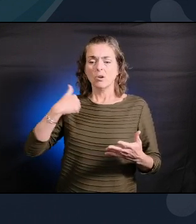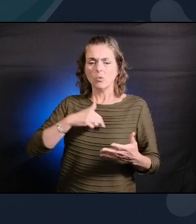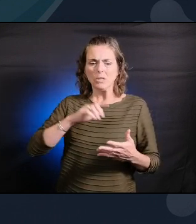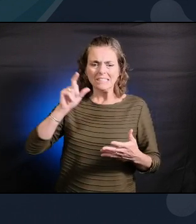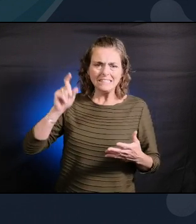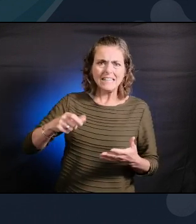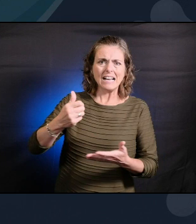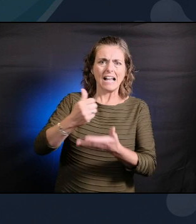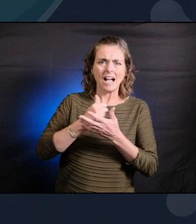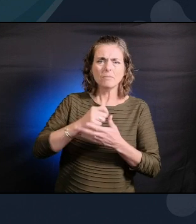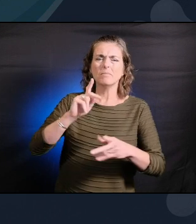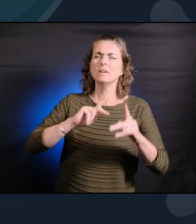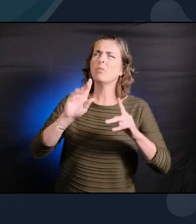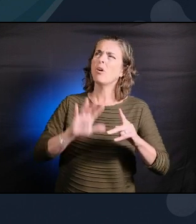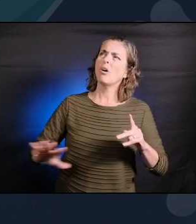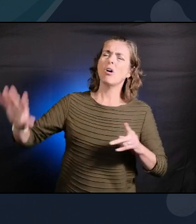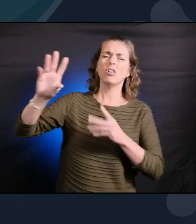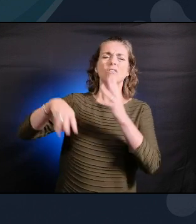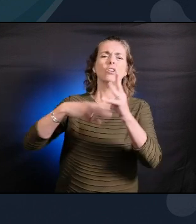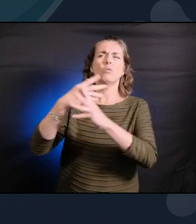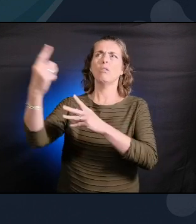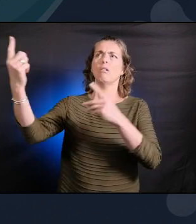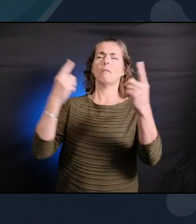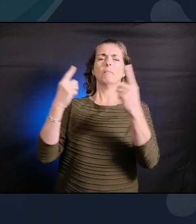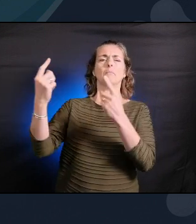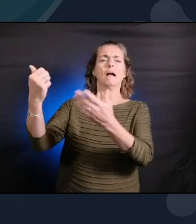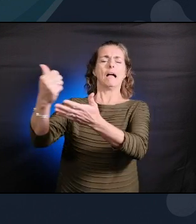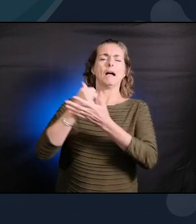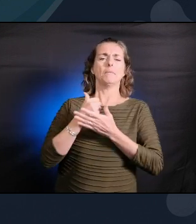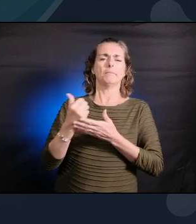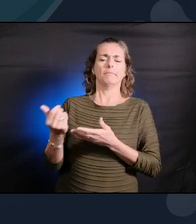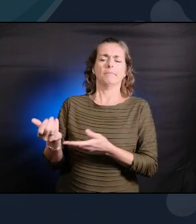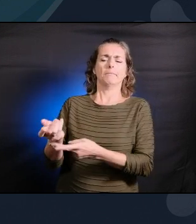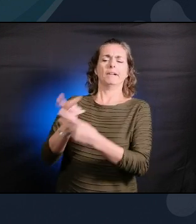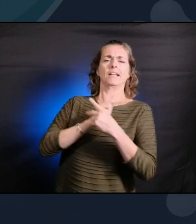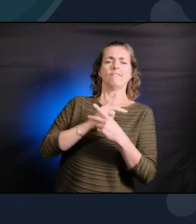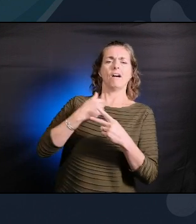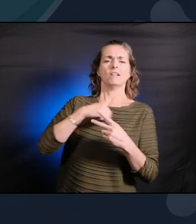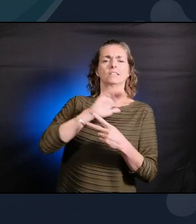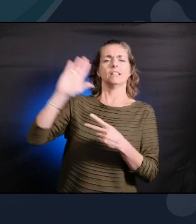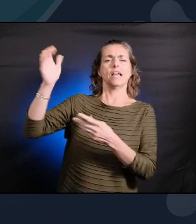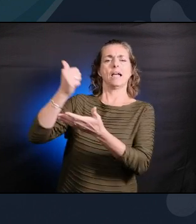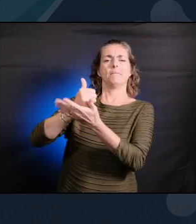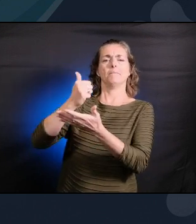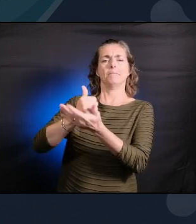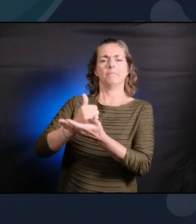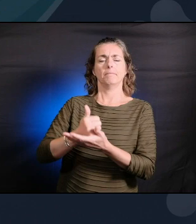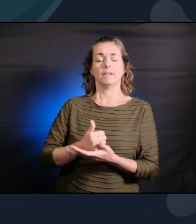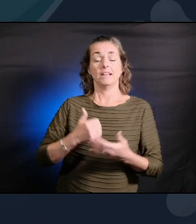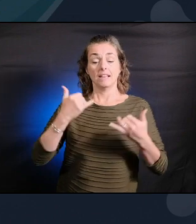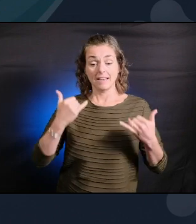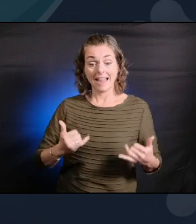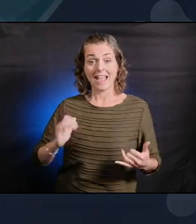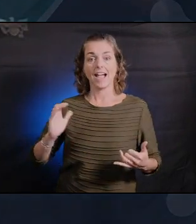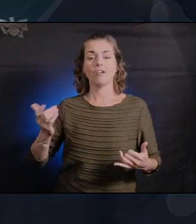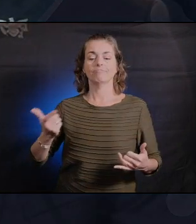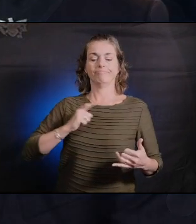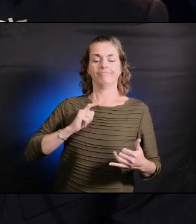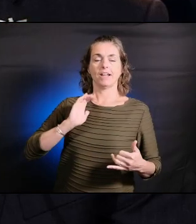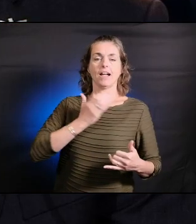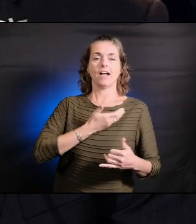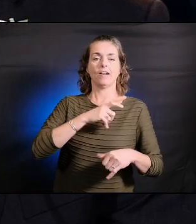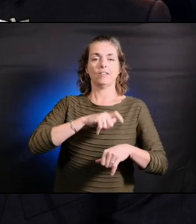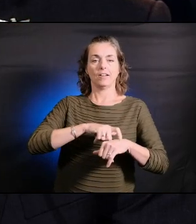all over the globe come to our aid and support. In this particular case, we communicated on